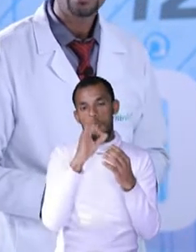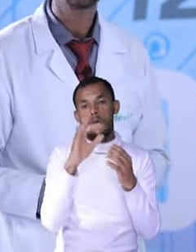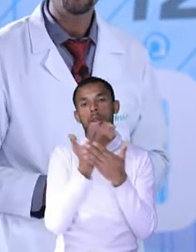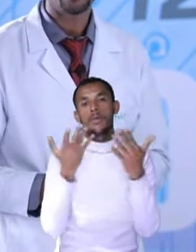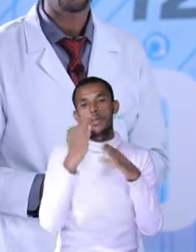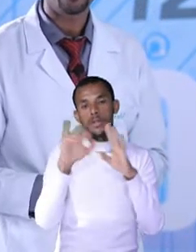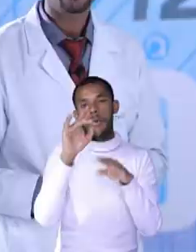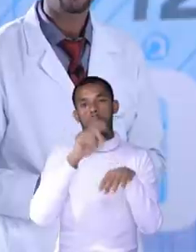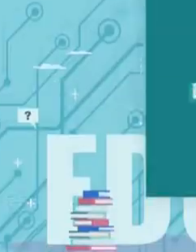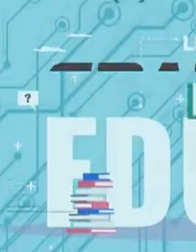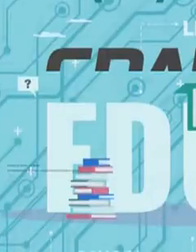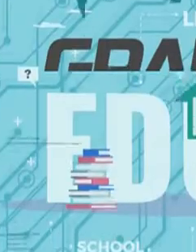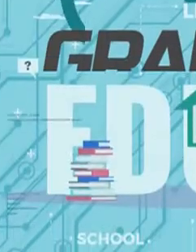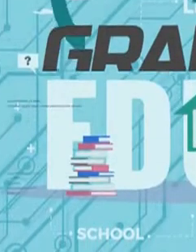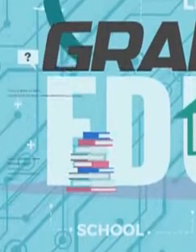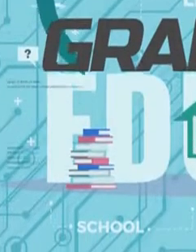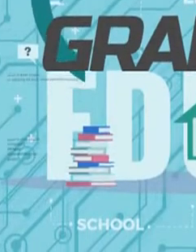in the periodic table.